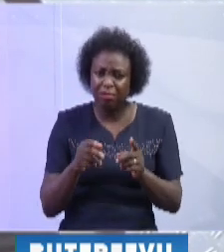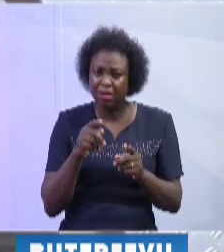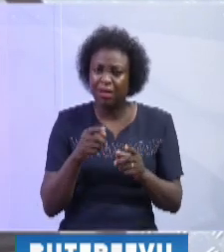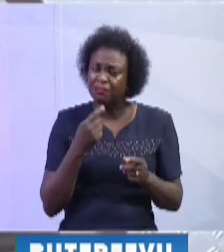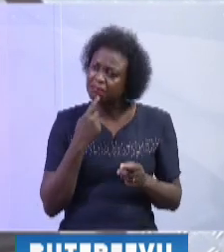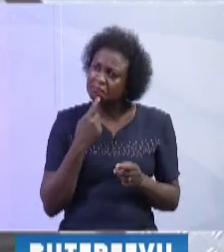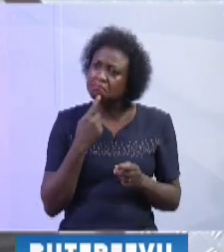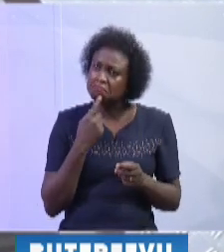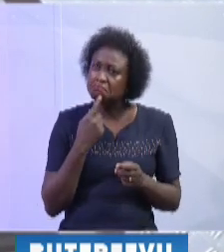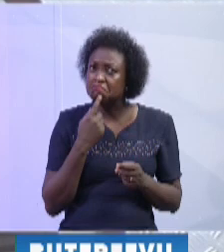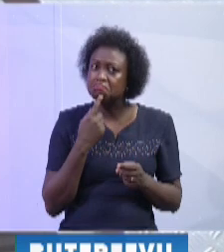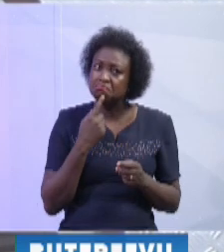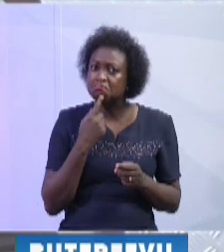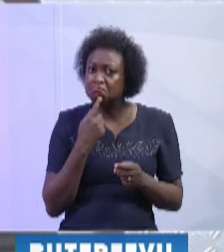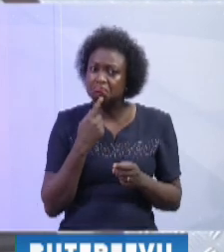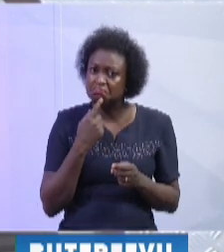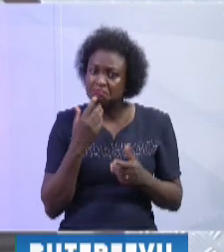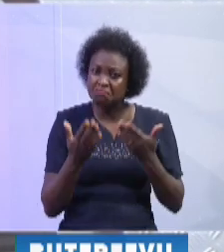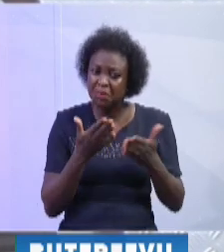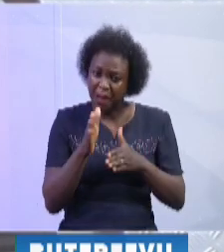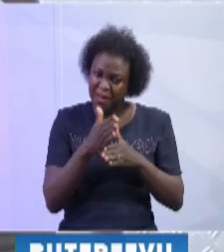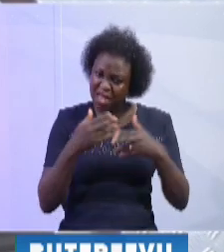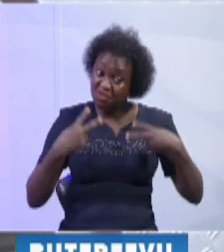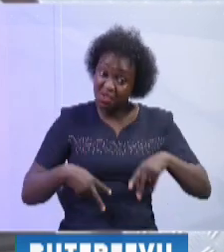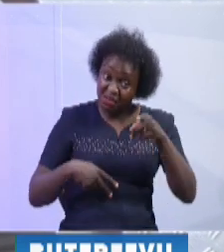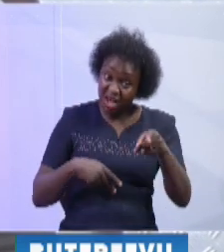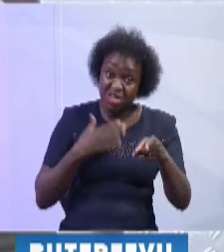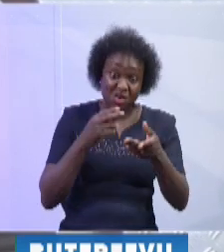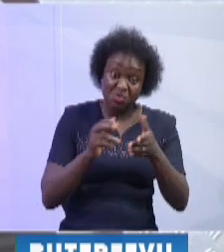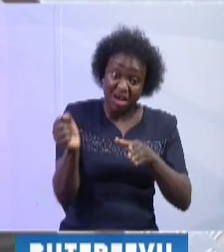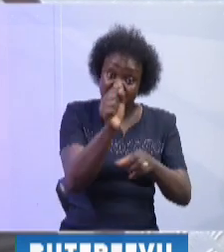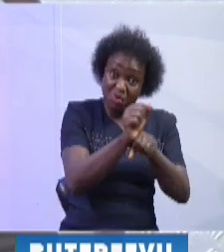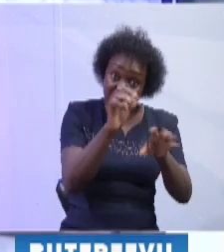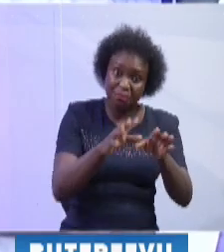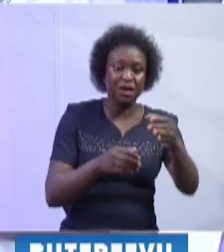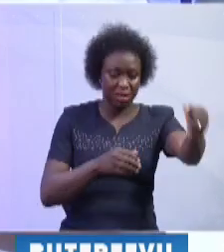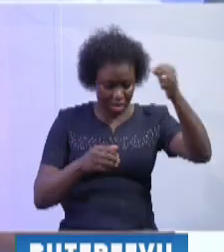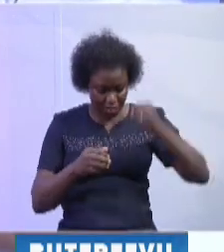okay, if the people in the Ministry of Health don't want you, I put you in my office now.